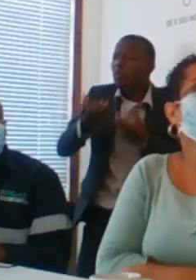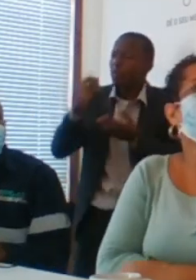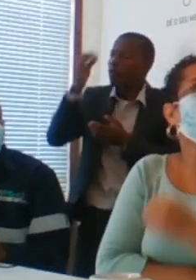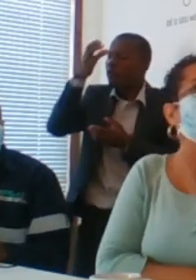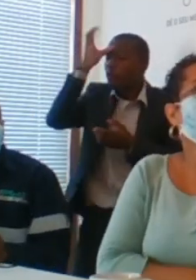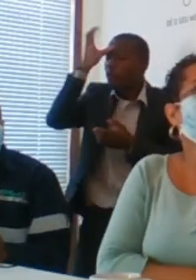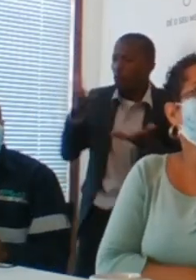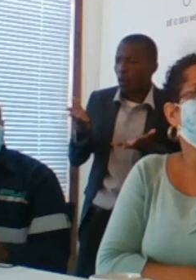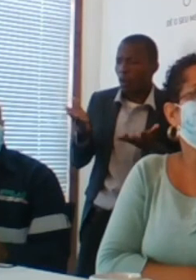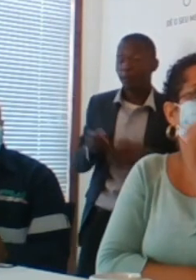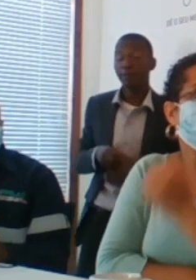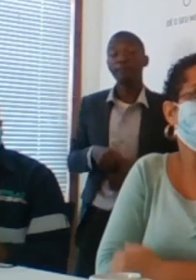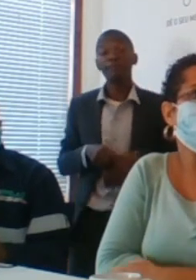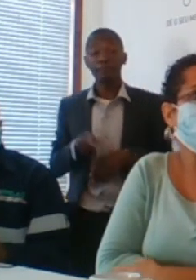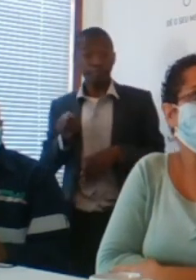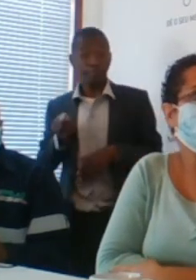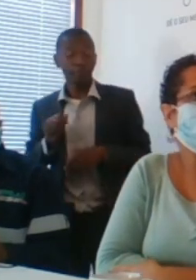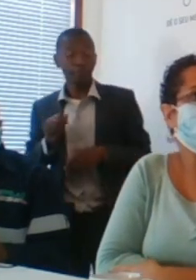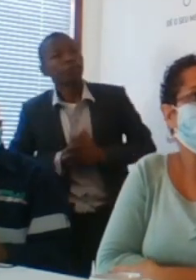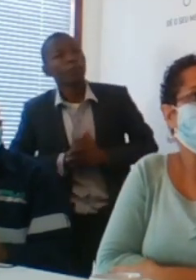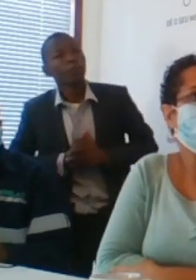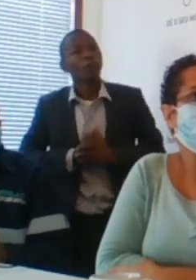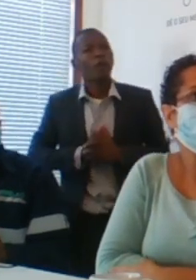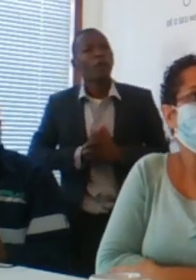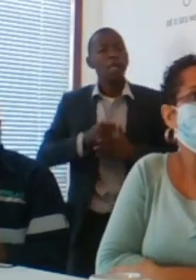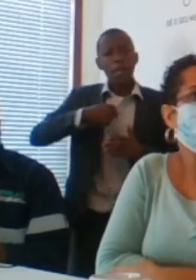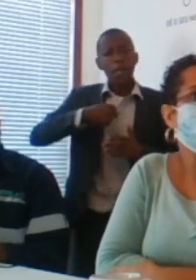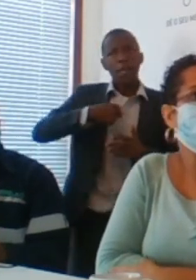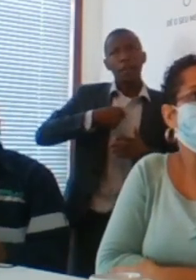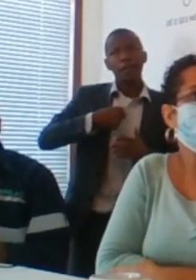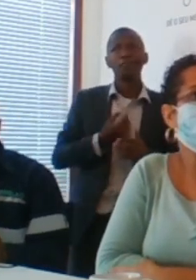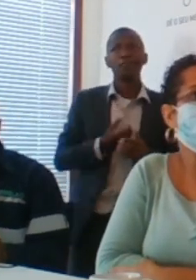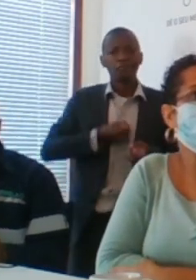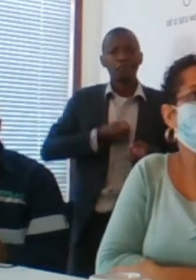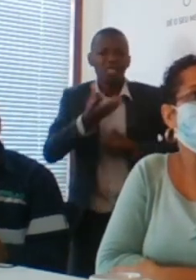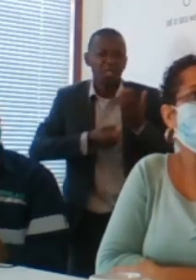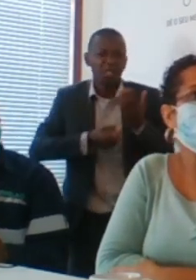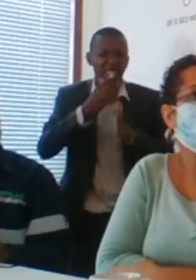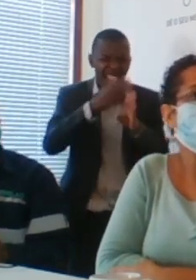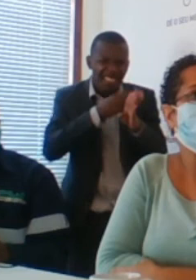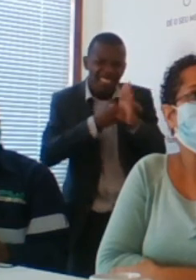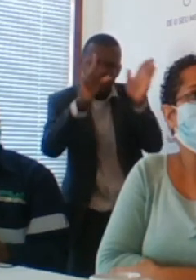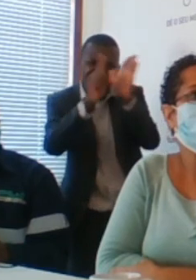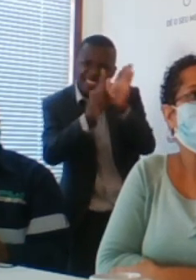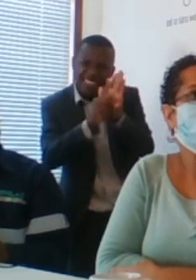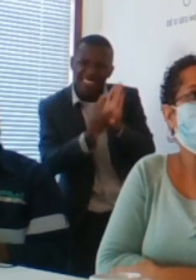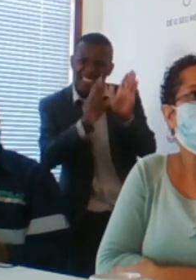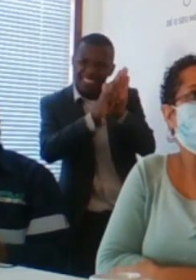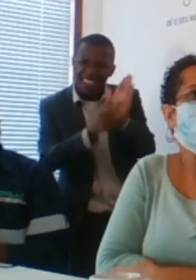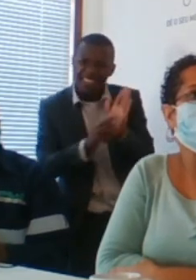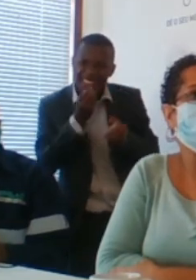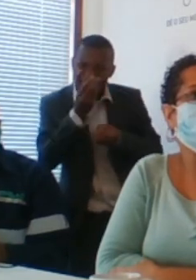I think that by the end of this session, I'll be sharing some instrument that I brought here. We do have a